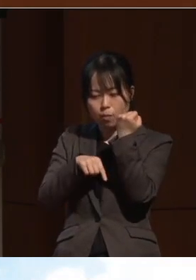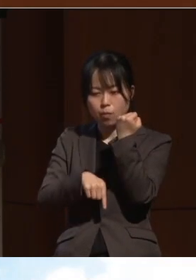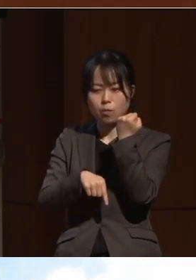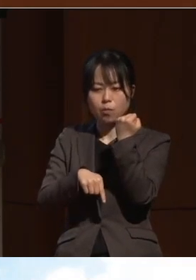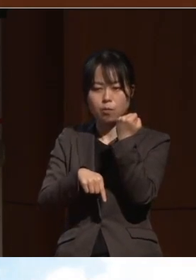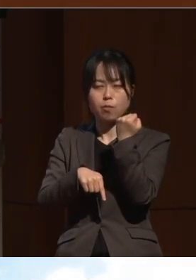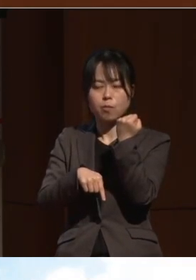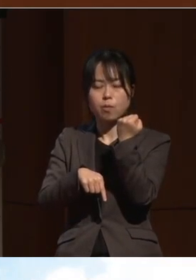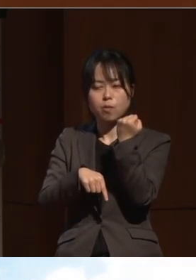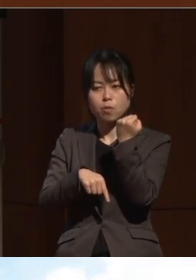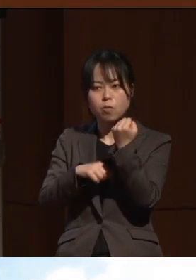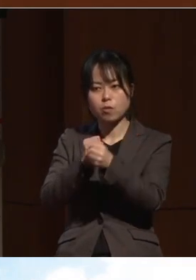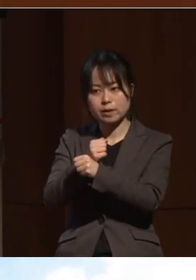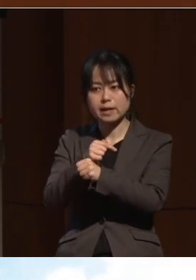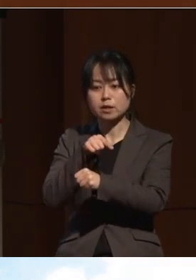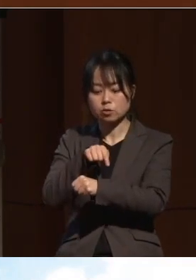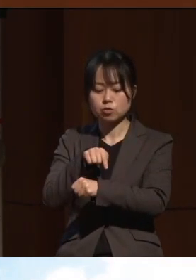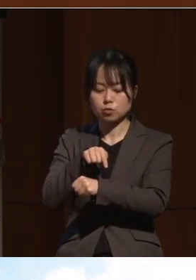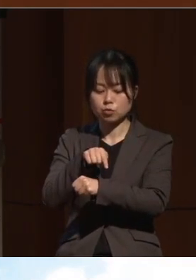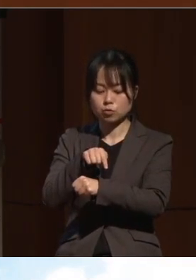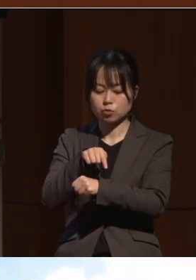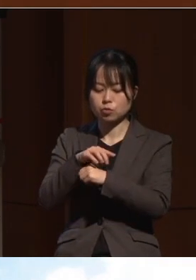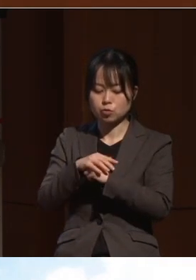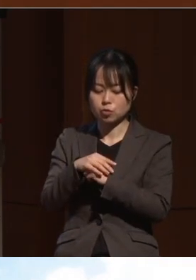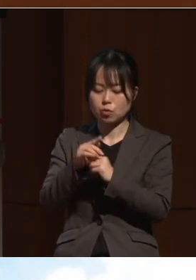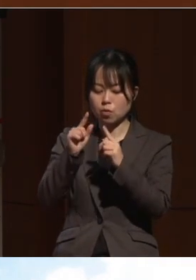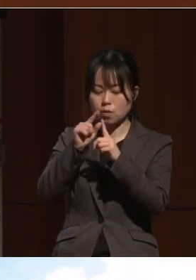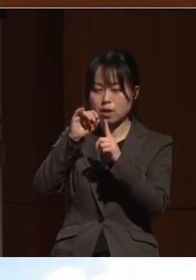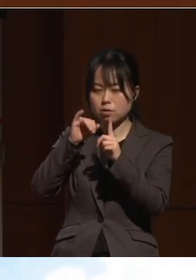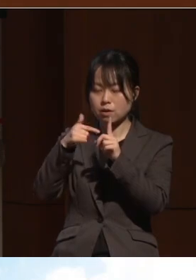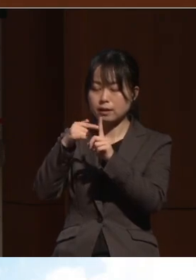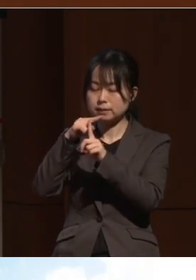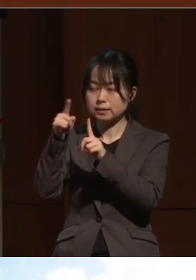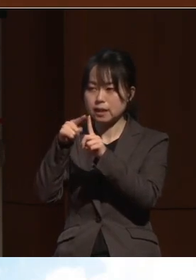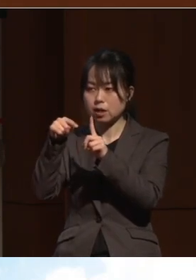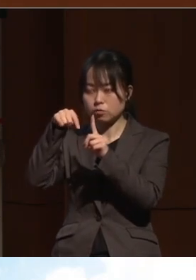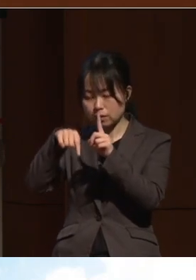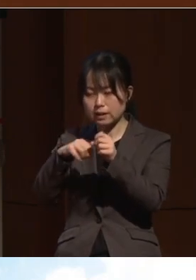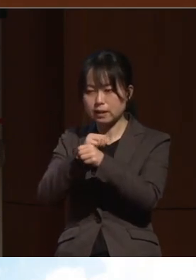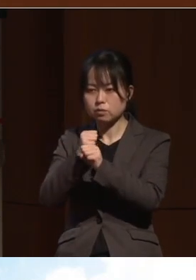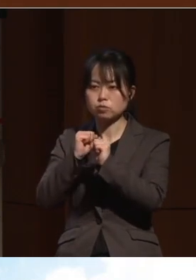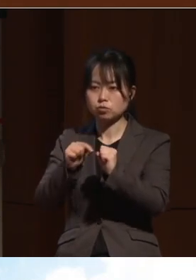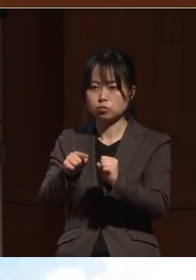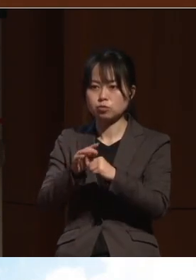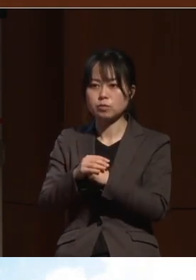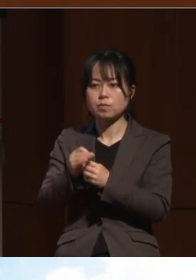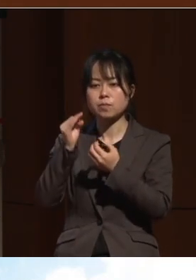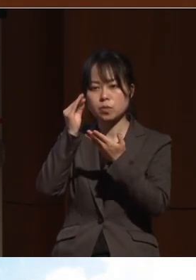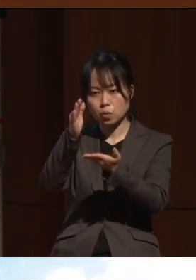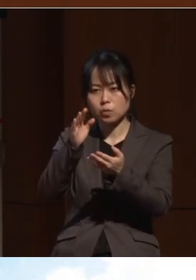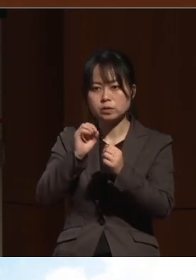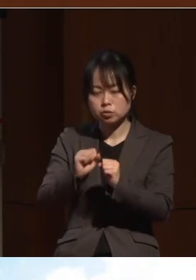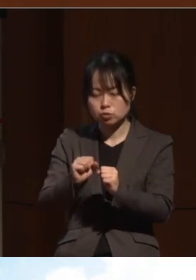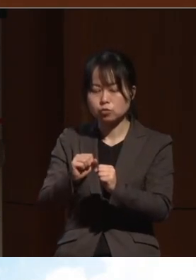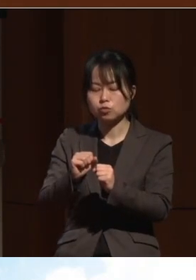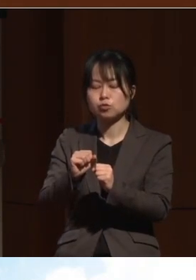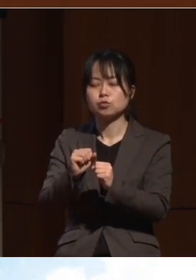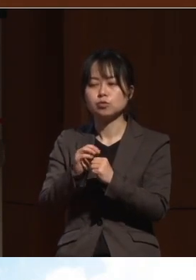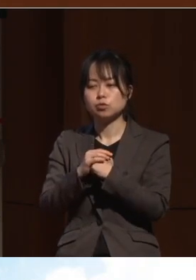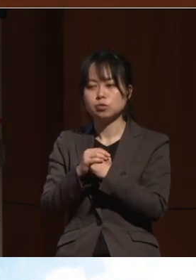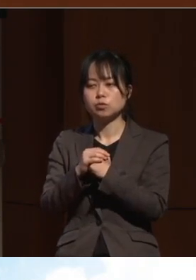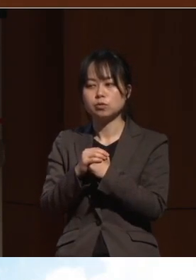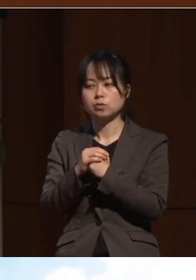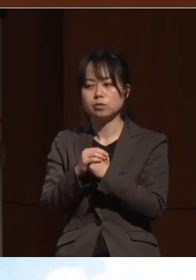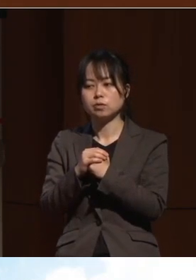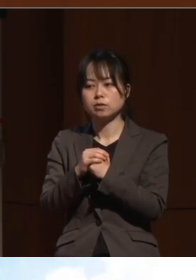also fourth, and I think crucially, it delivers investment using research and development to drive the life science sector in the